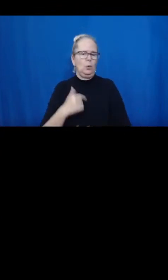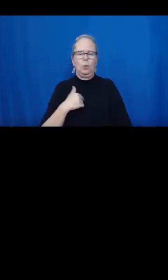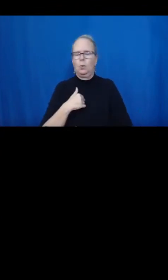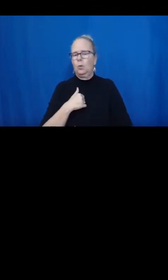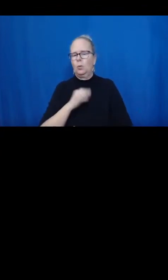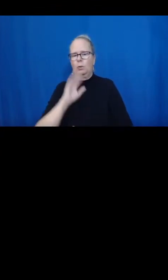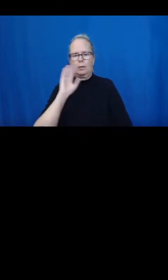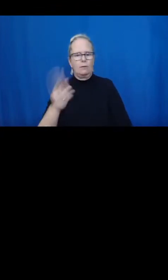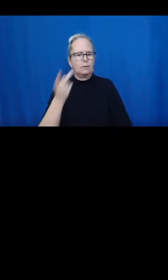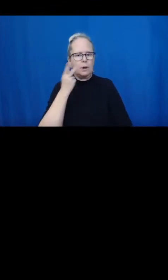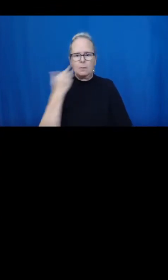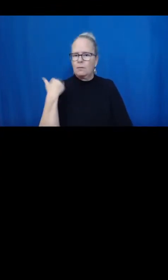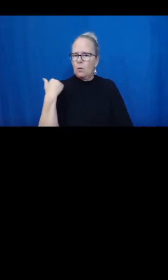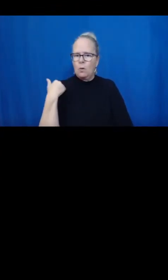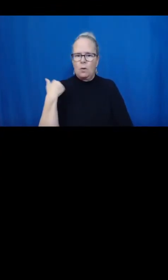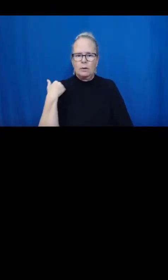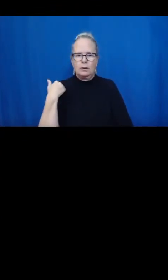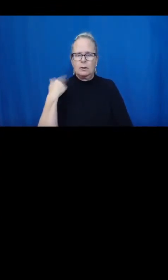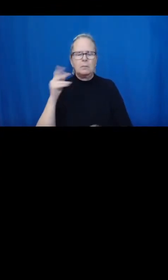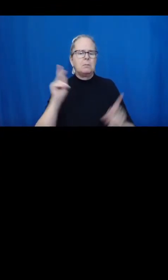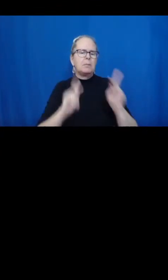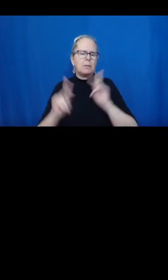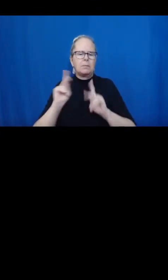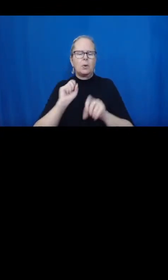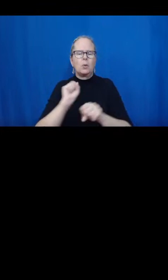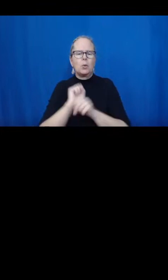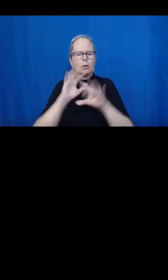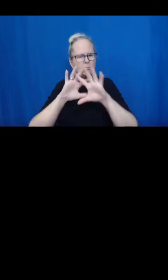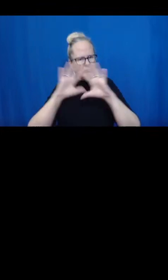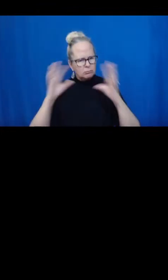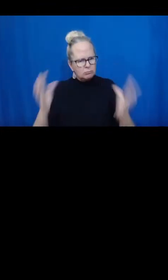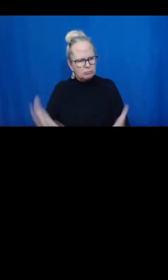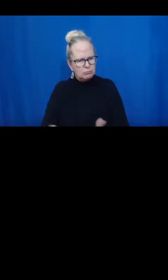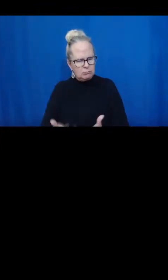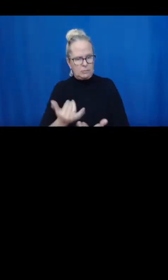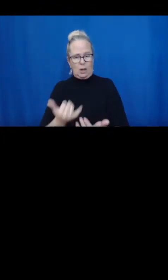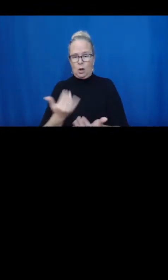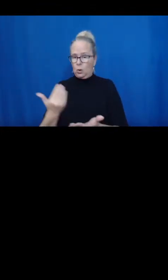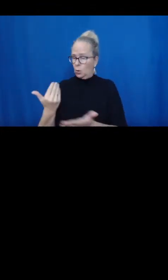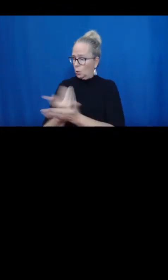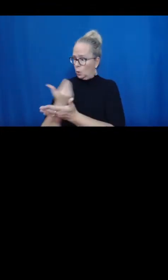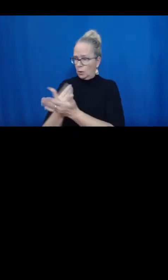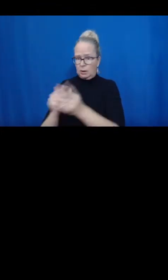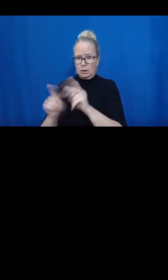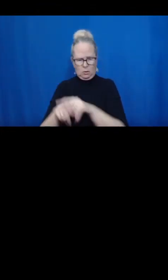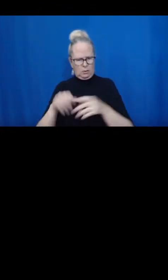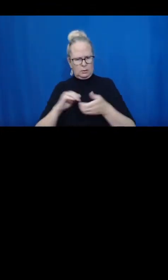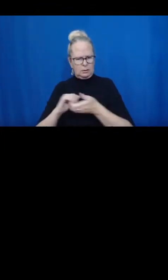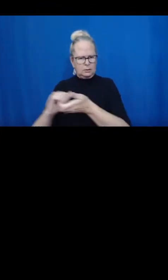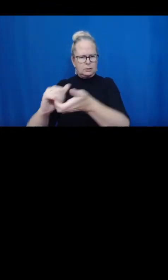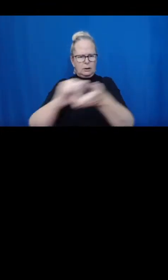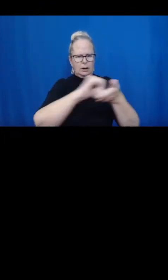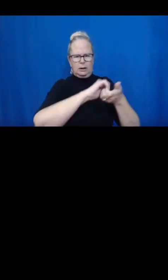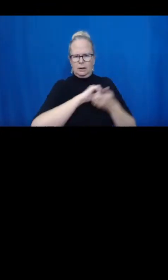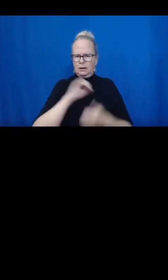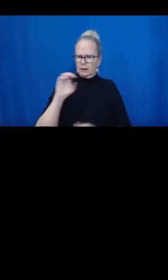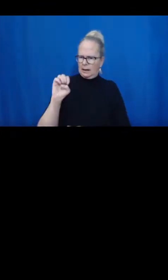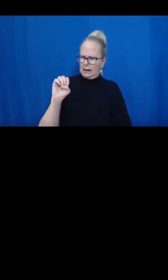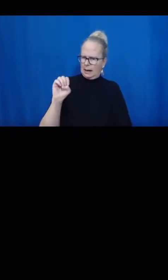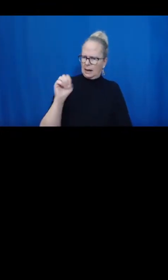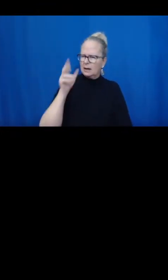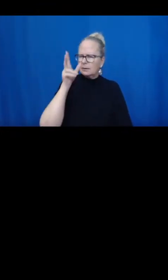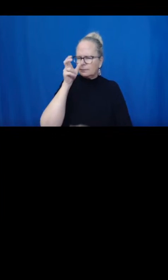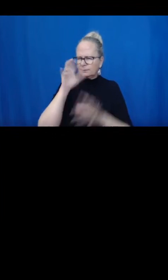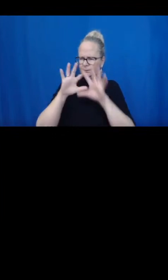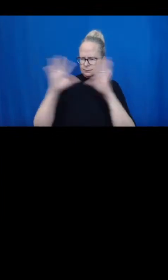virus and the pandemic, at the immunology, at the infectious diseases, at the virology, and so on, but remarkably quickly,